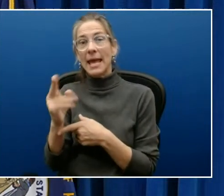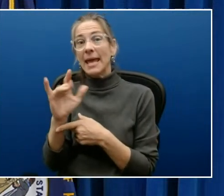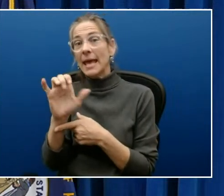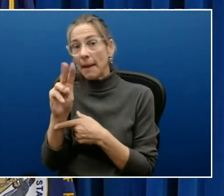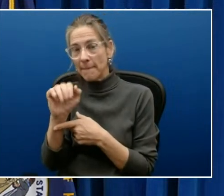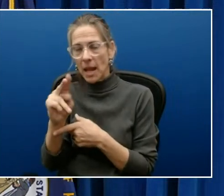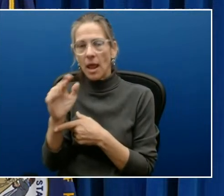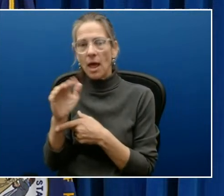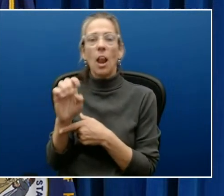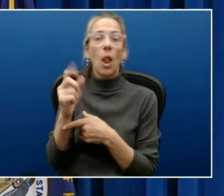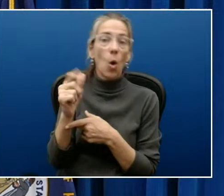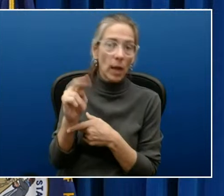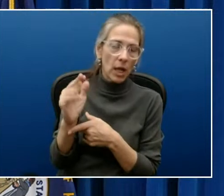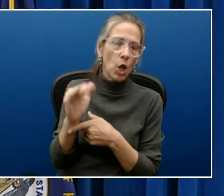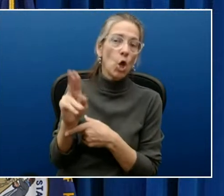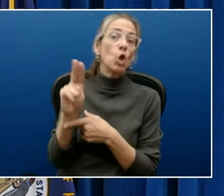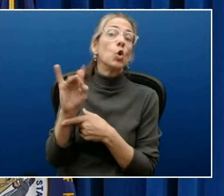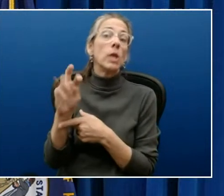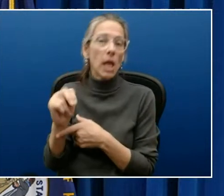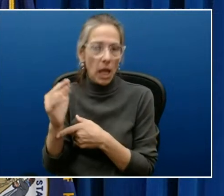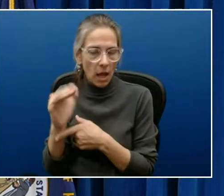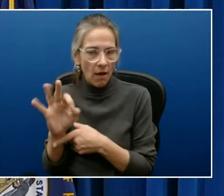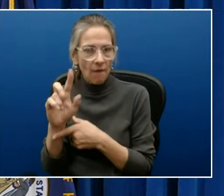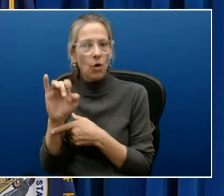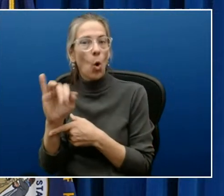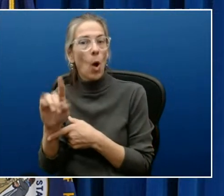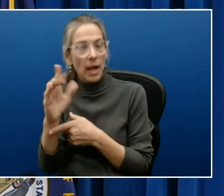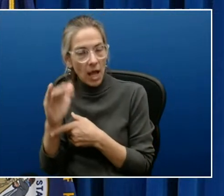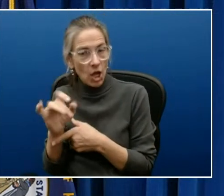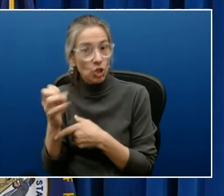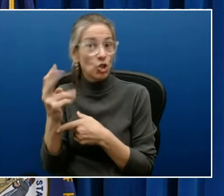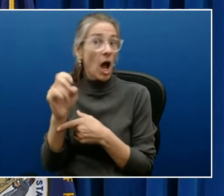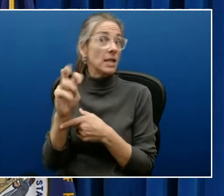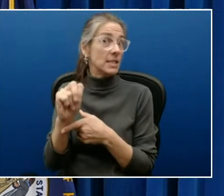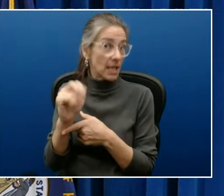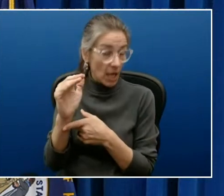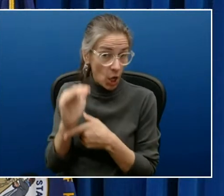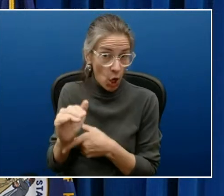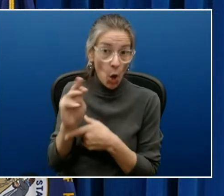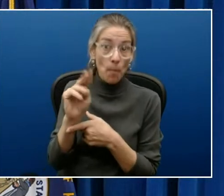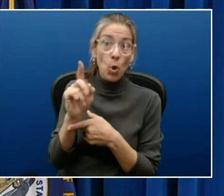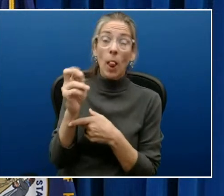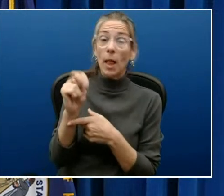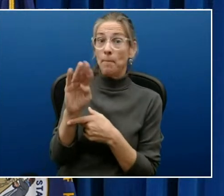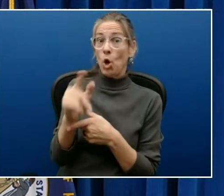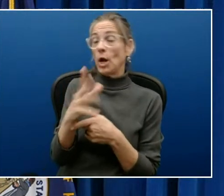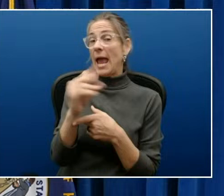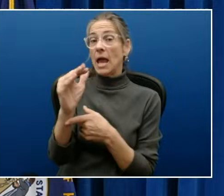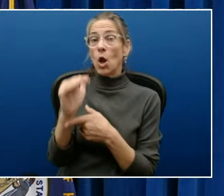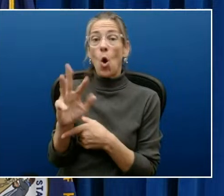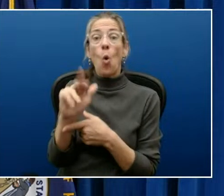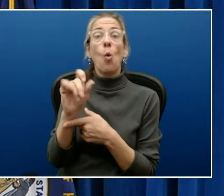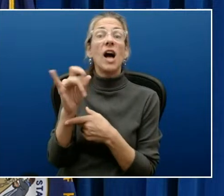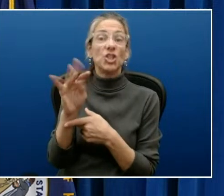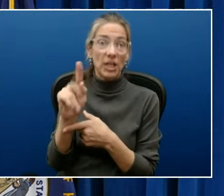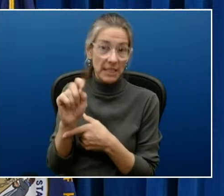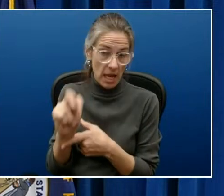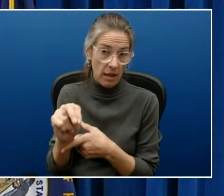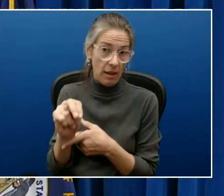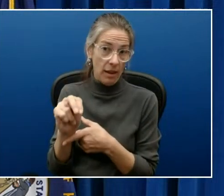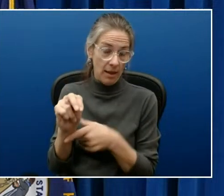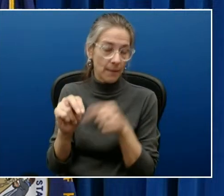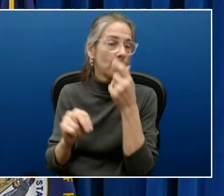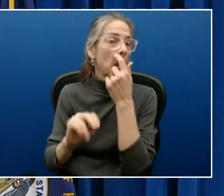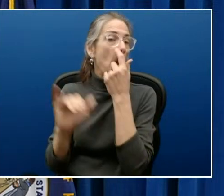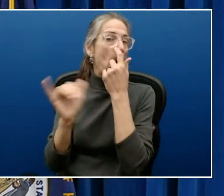Logan, Union, Floyd, Johnson, Muhlenberg, and Washington. And we have also requested